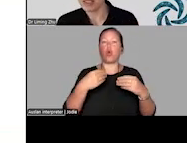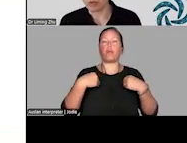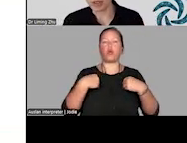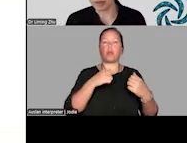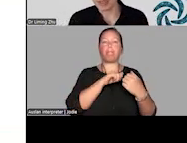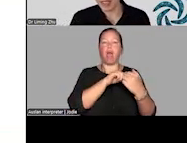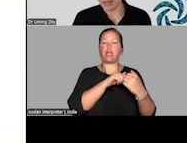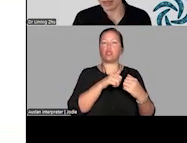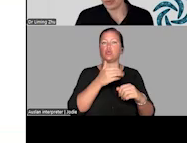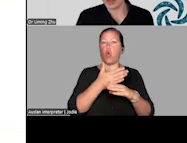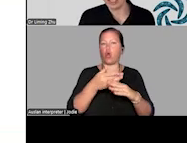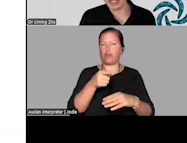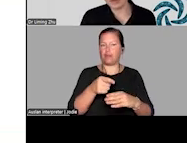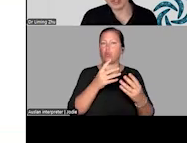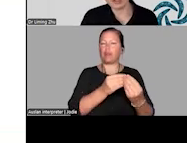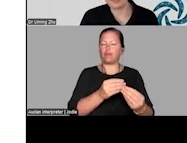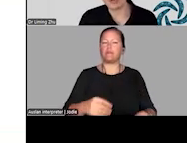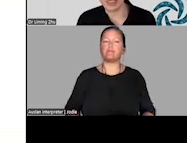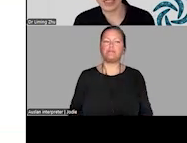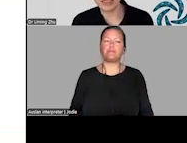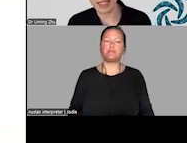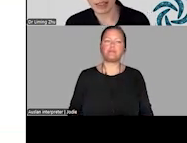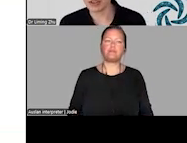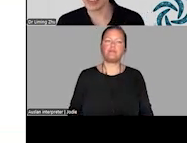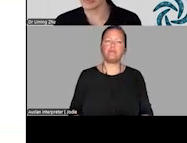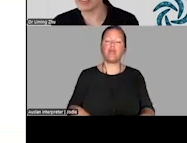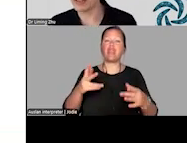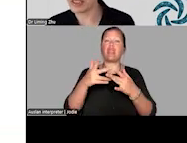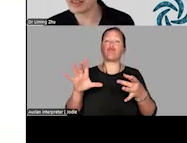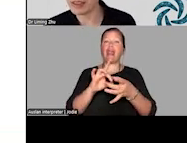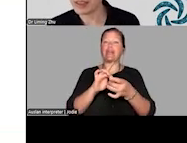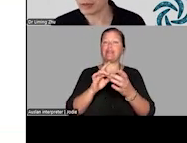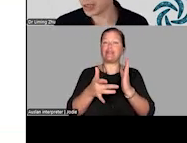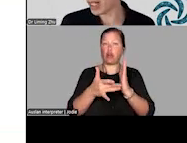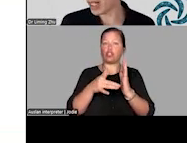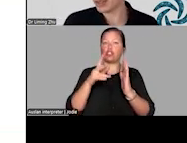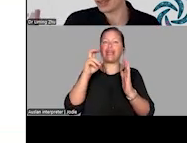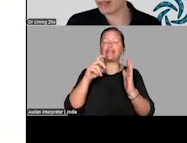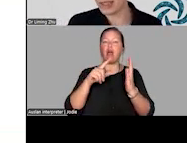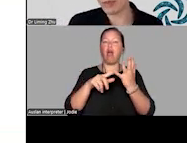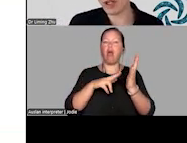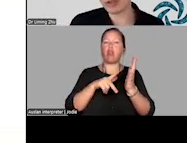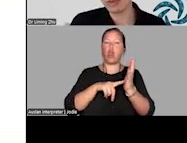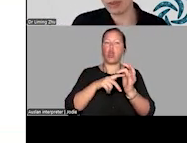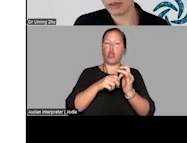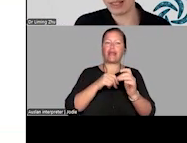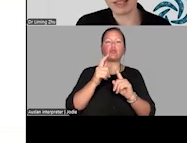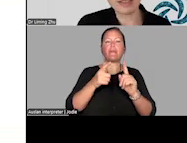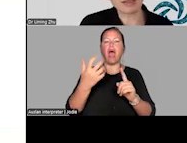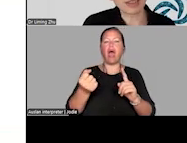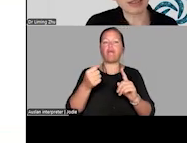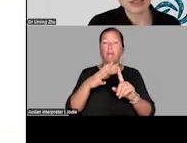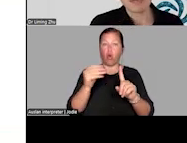worse. And another piece of related technology is unlearning. So sometimes there is a model, you have